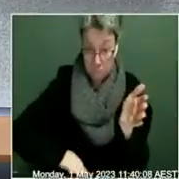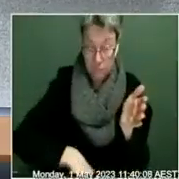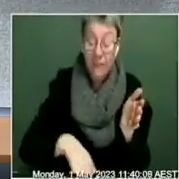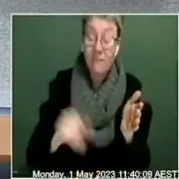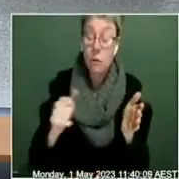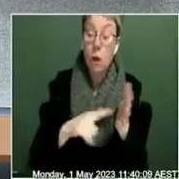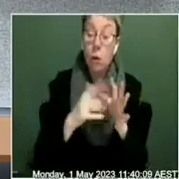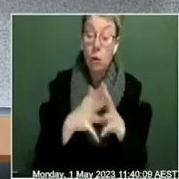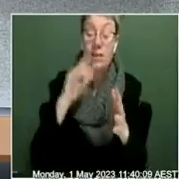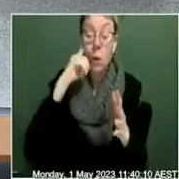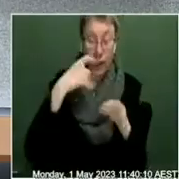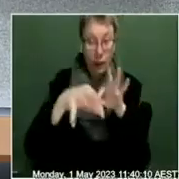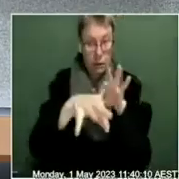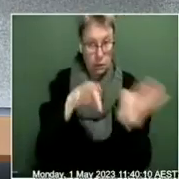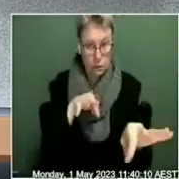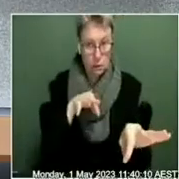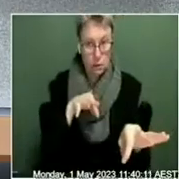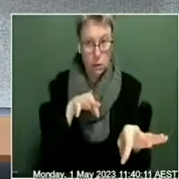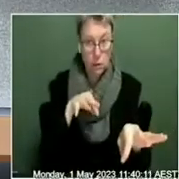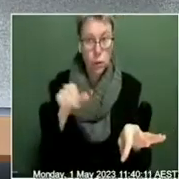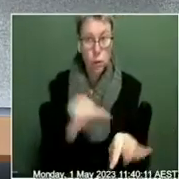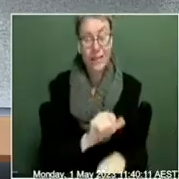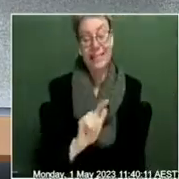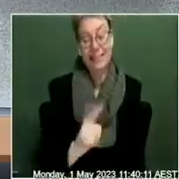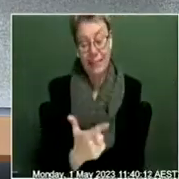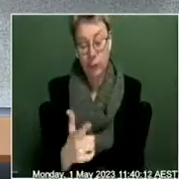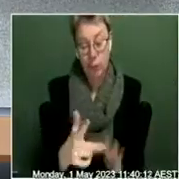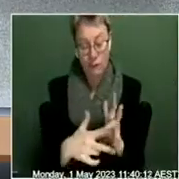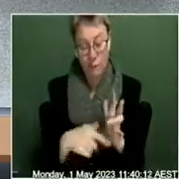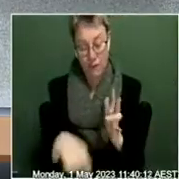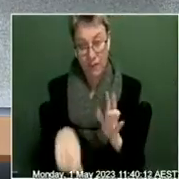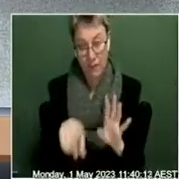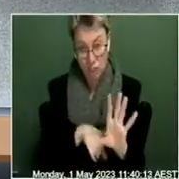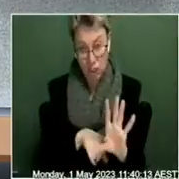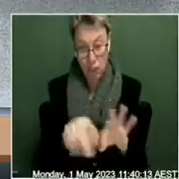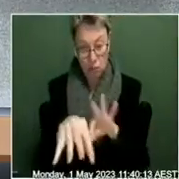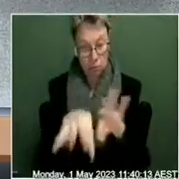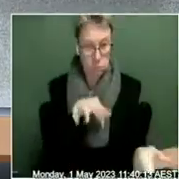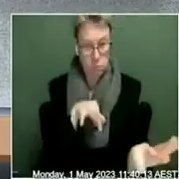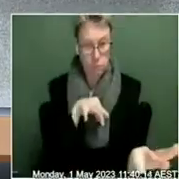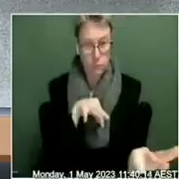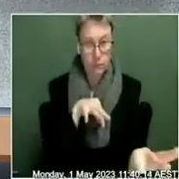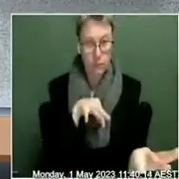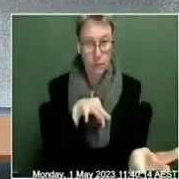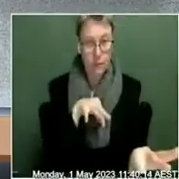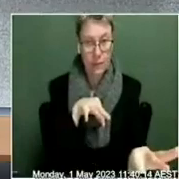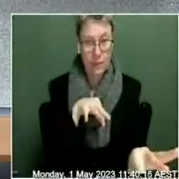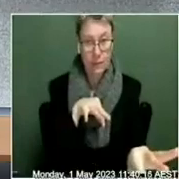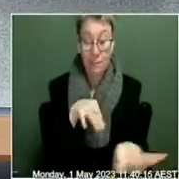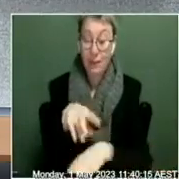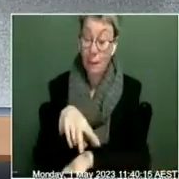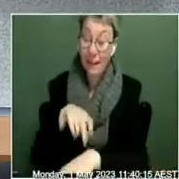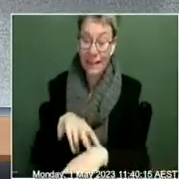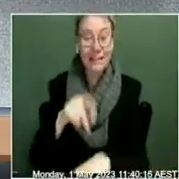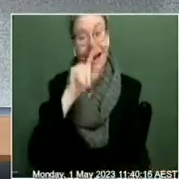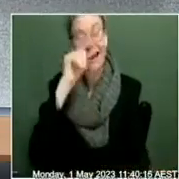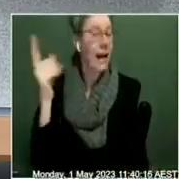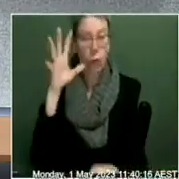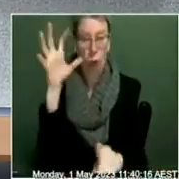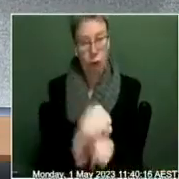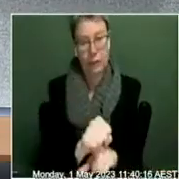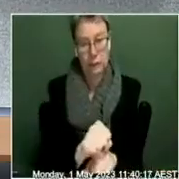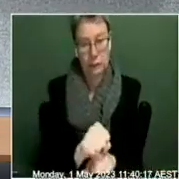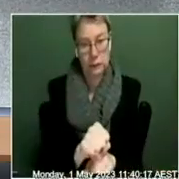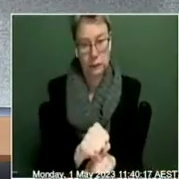power to arrest, which means that you will not see people going into police cells purely for the reason of being publicly